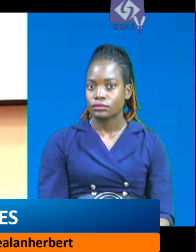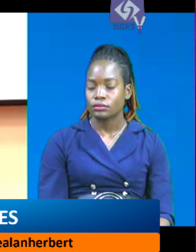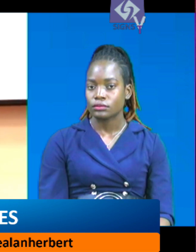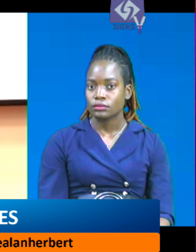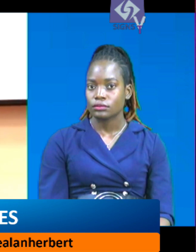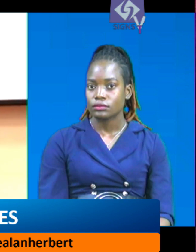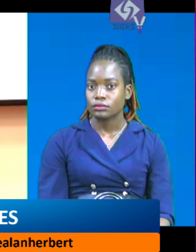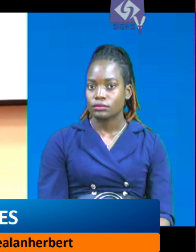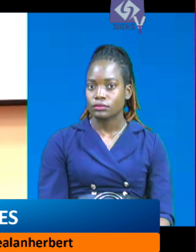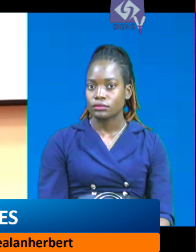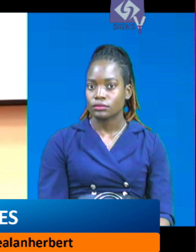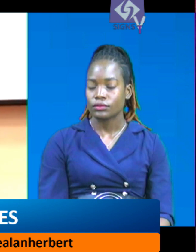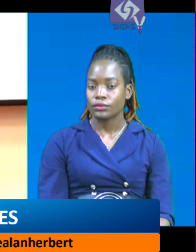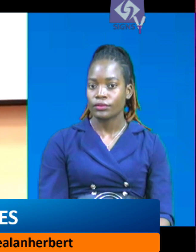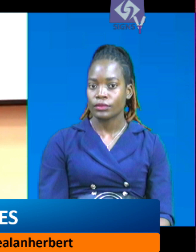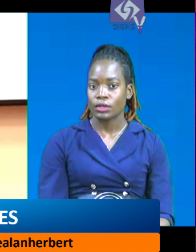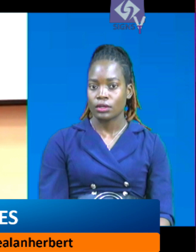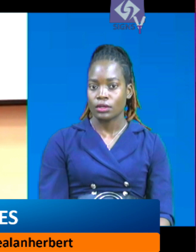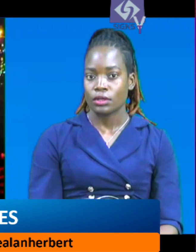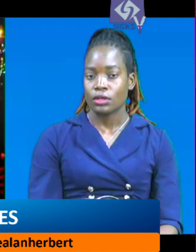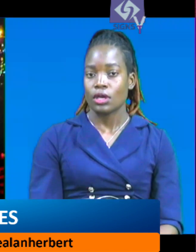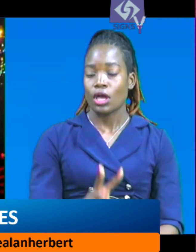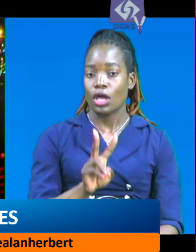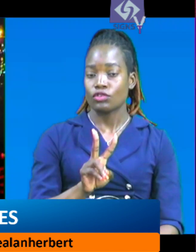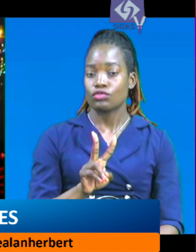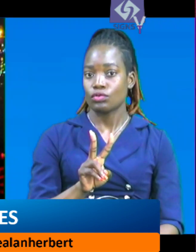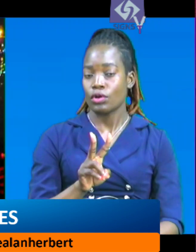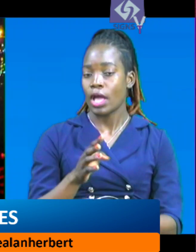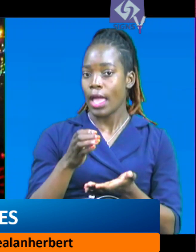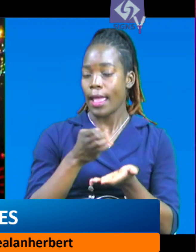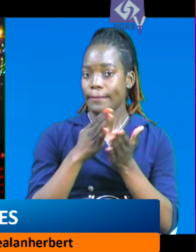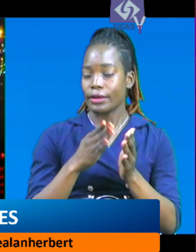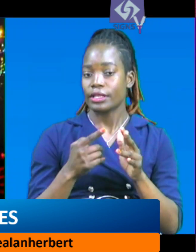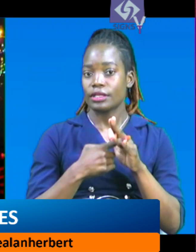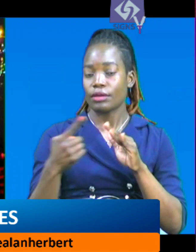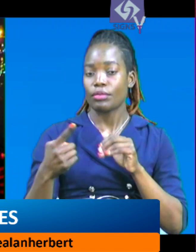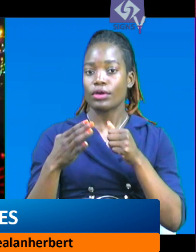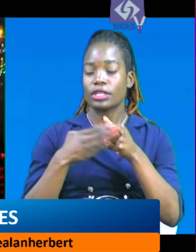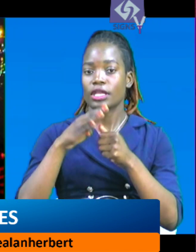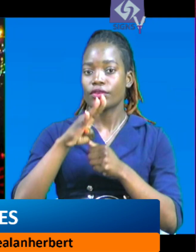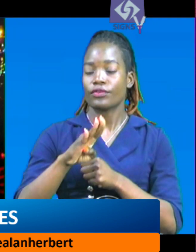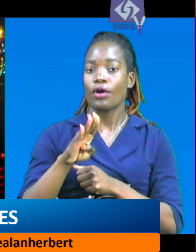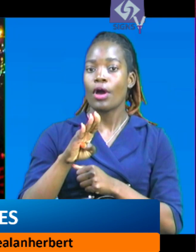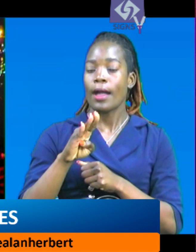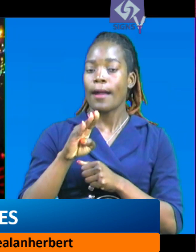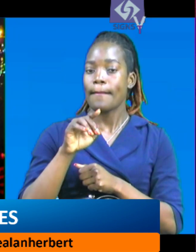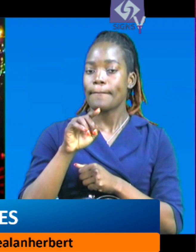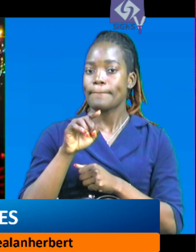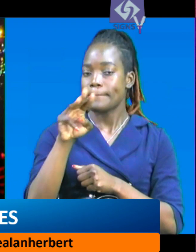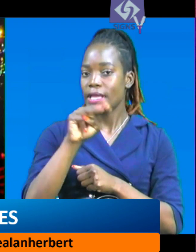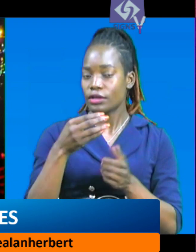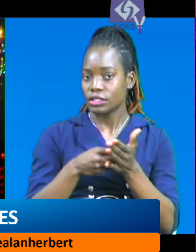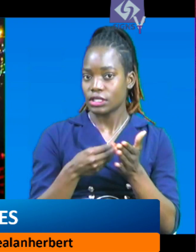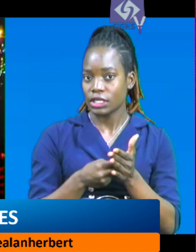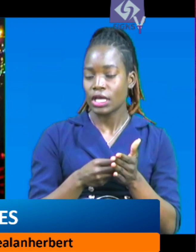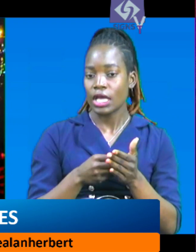encourage Kenyans. And 2 Wells Fargo employees disappear with Kenyan shillings 94.9 million Kenyan